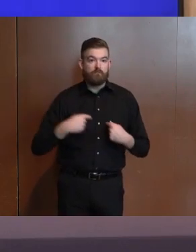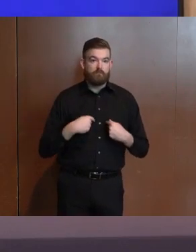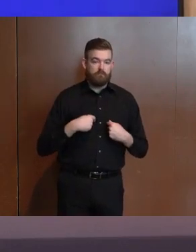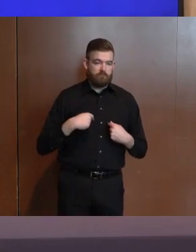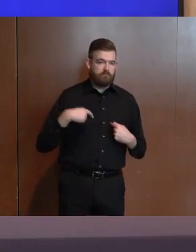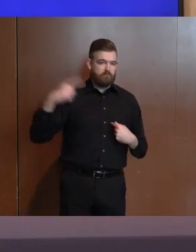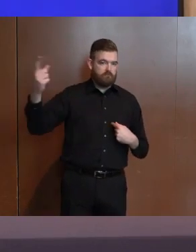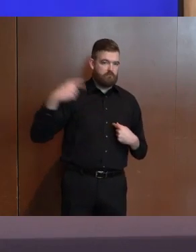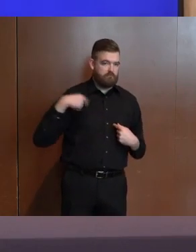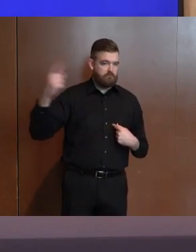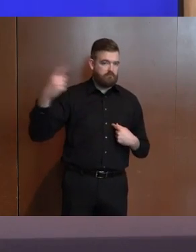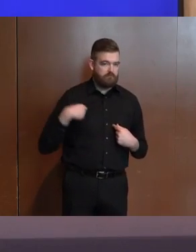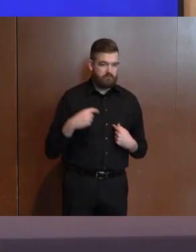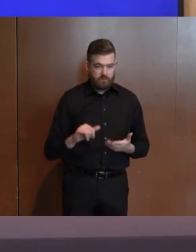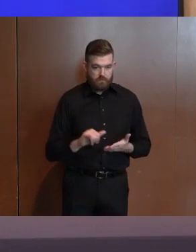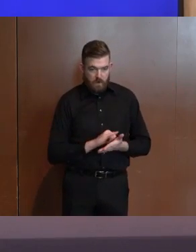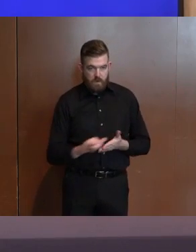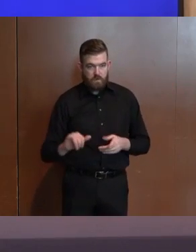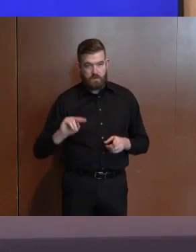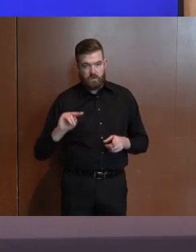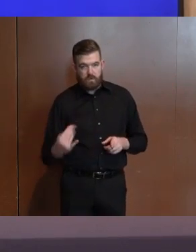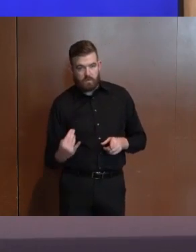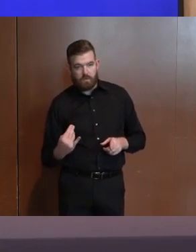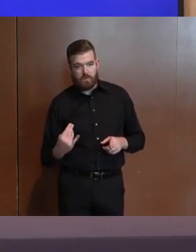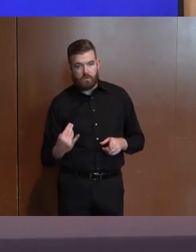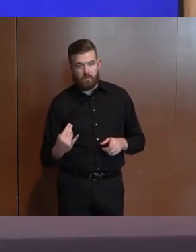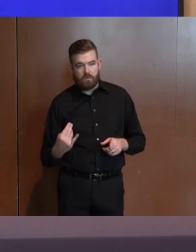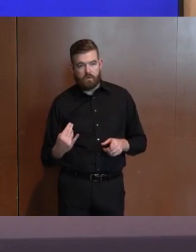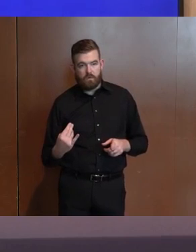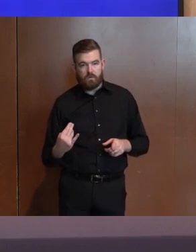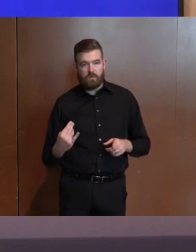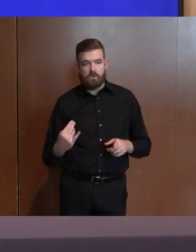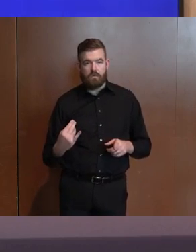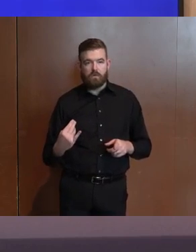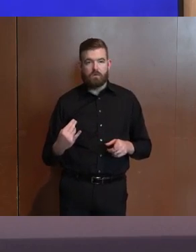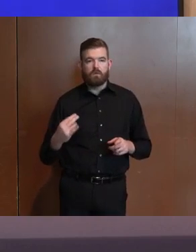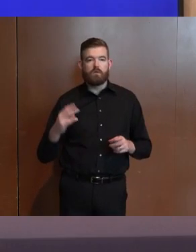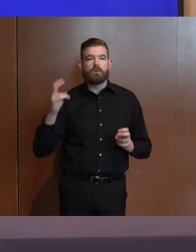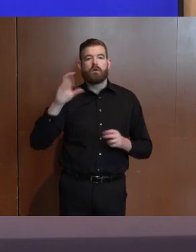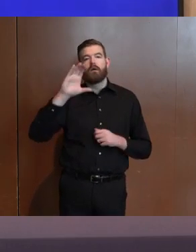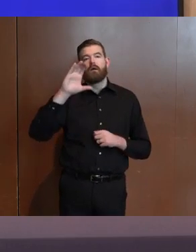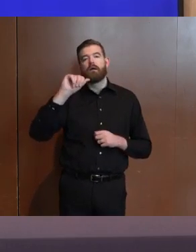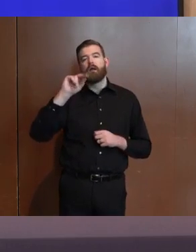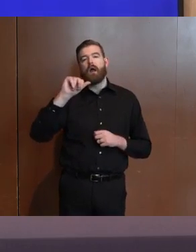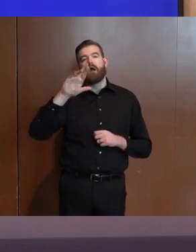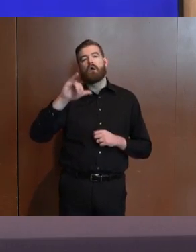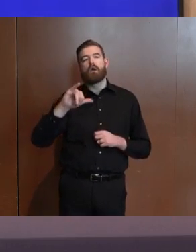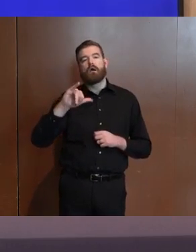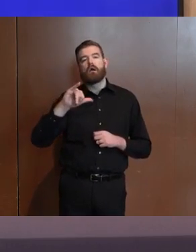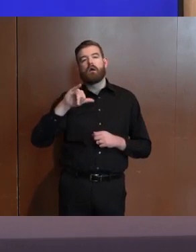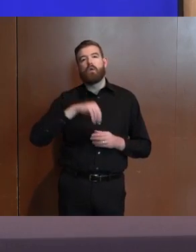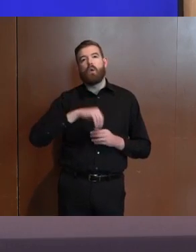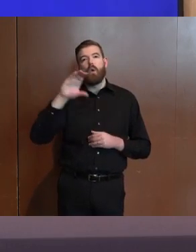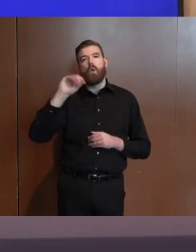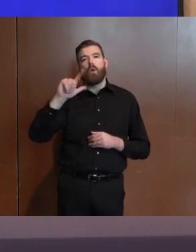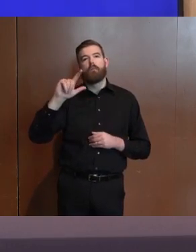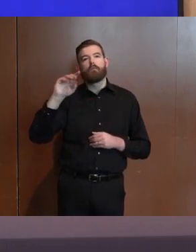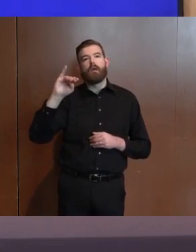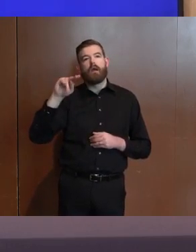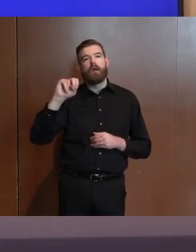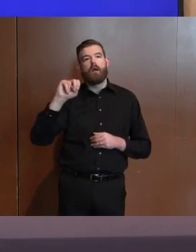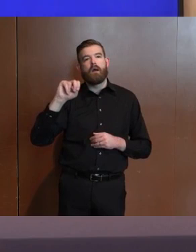and New Jersey are the canary in the coal mine. What we're going through, sadly, I don't take any satisfaction in